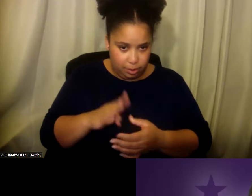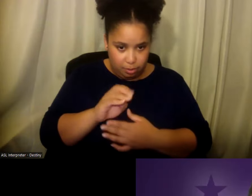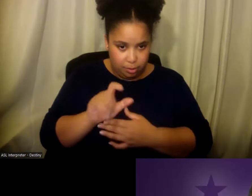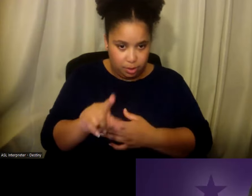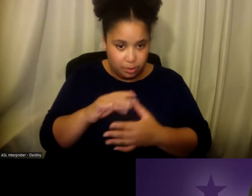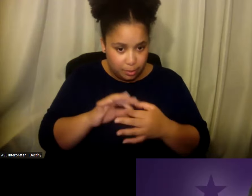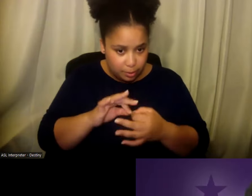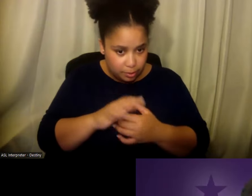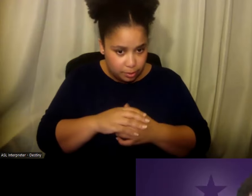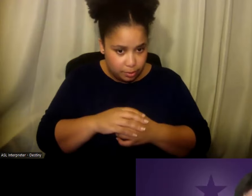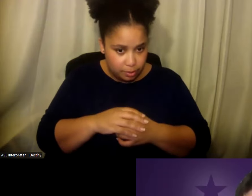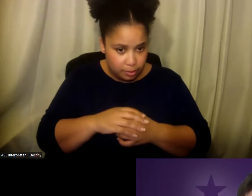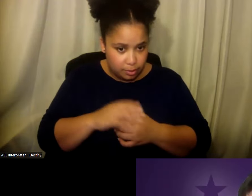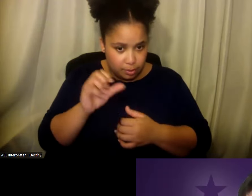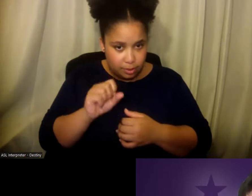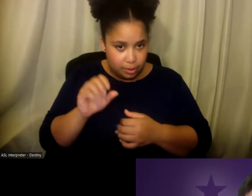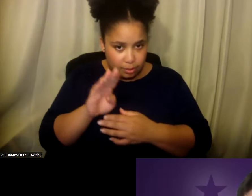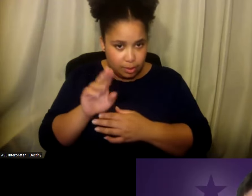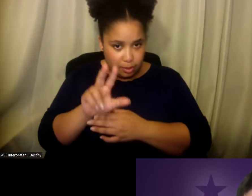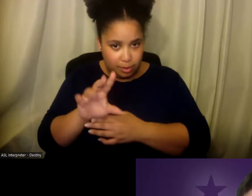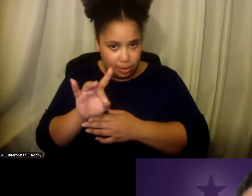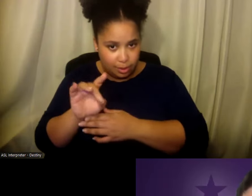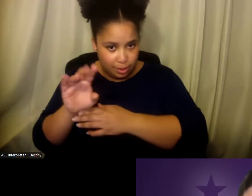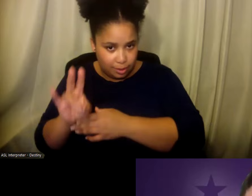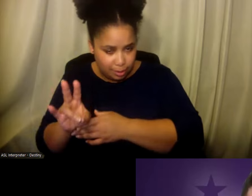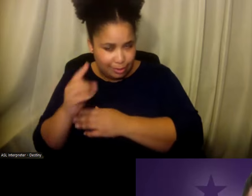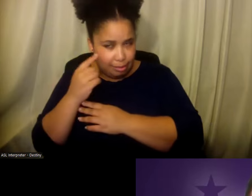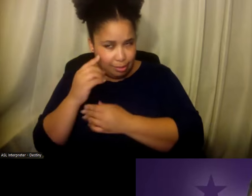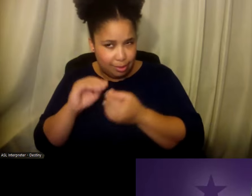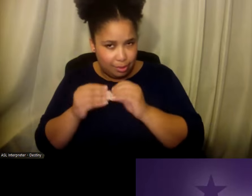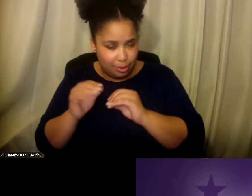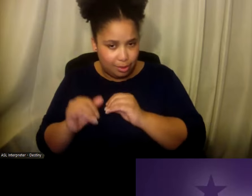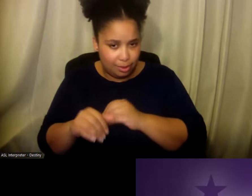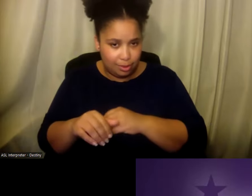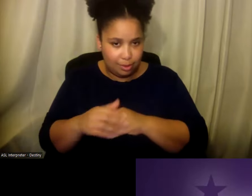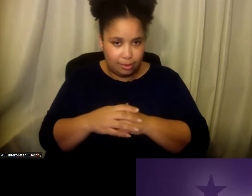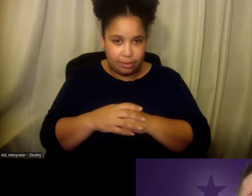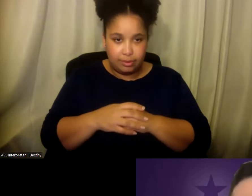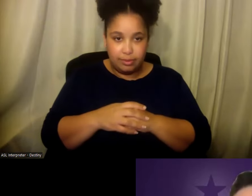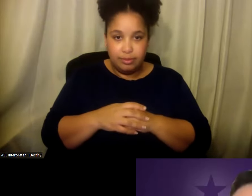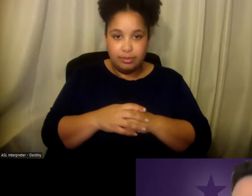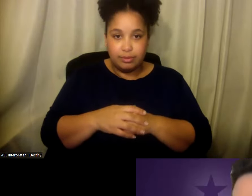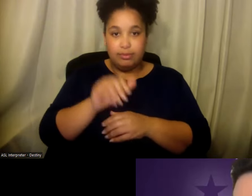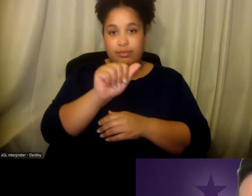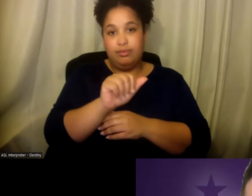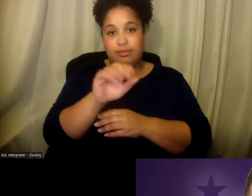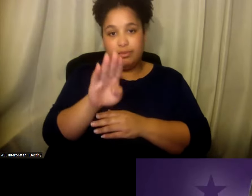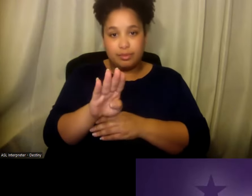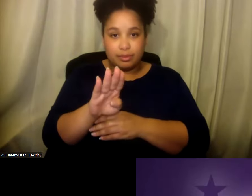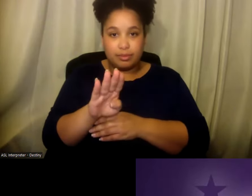mentioned? SB 387, I think, whatever the number was. Or AB. Yeah, AB